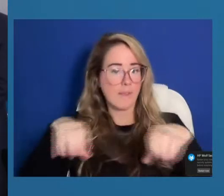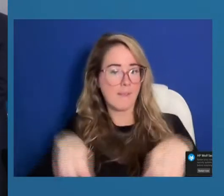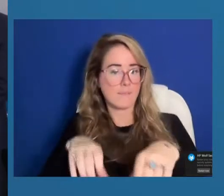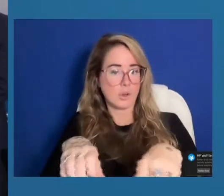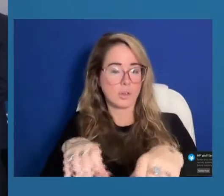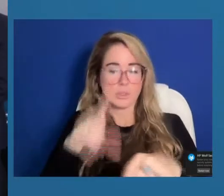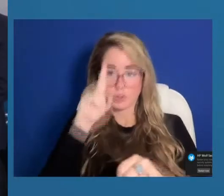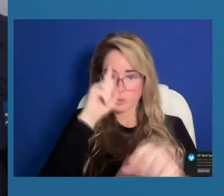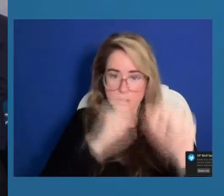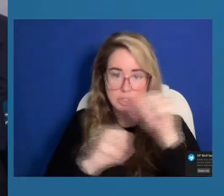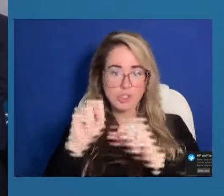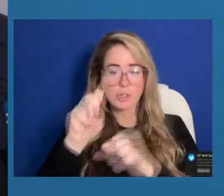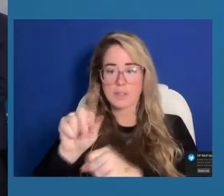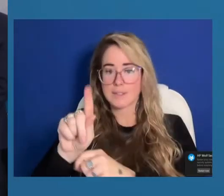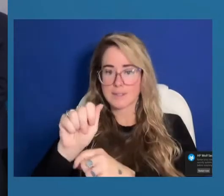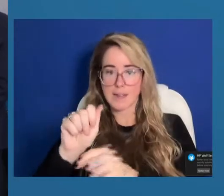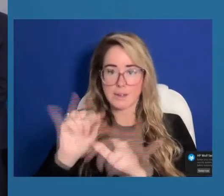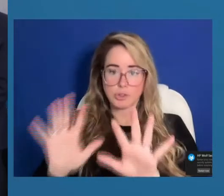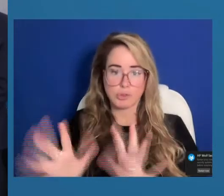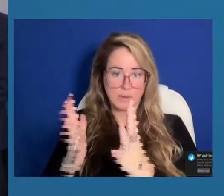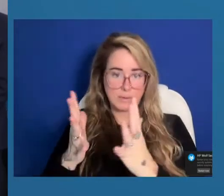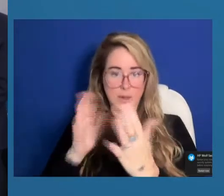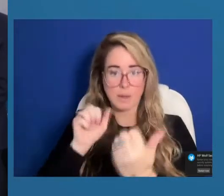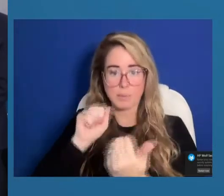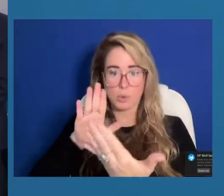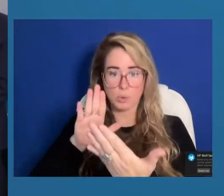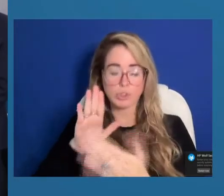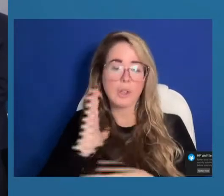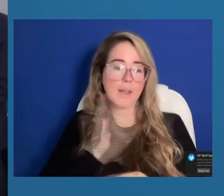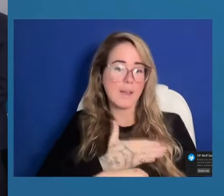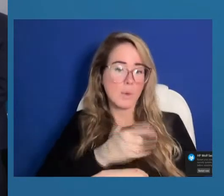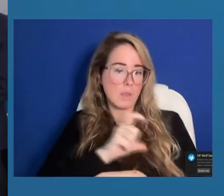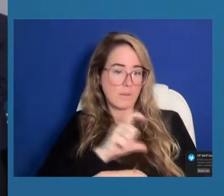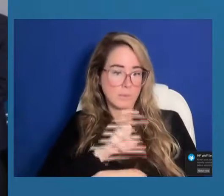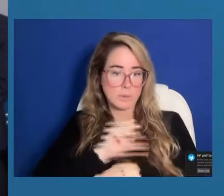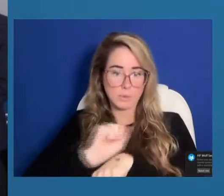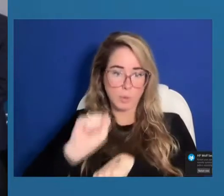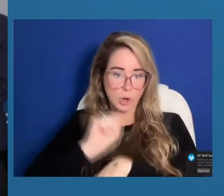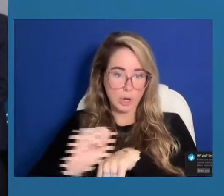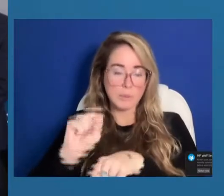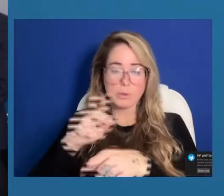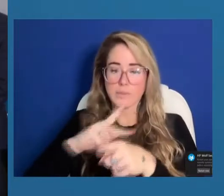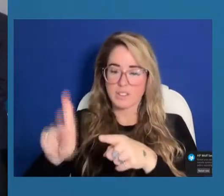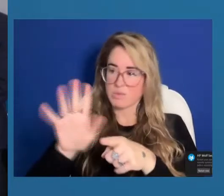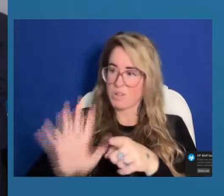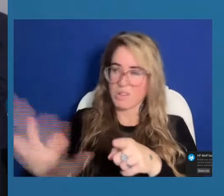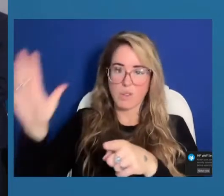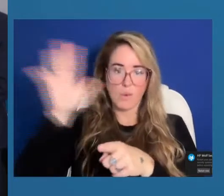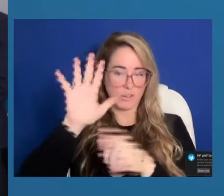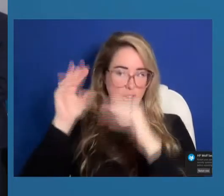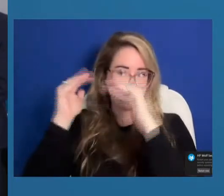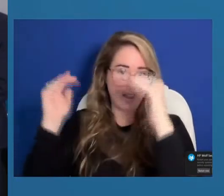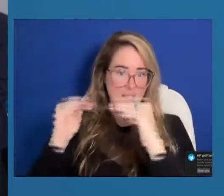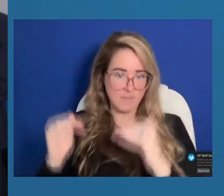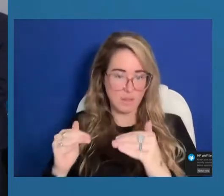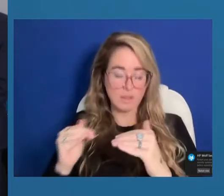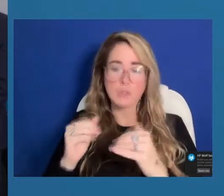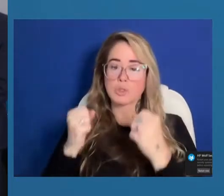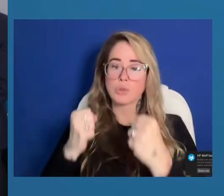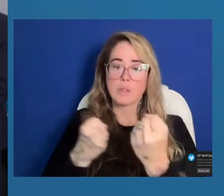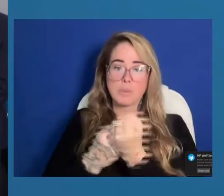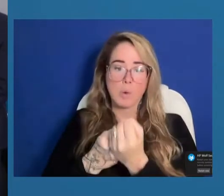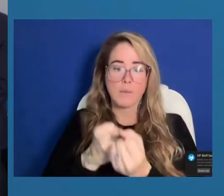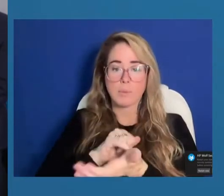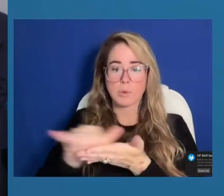strategic, data-driven approach, the extraordinary work of our law enforcement professionals at every level, and the strong support of New York State and